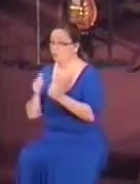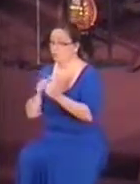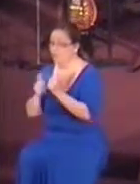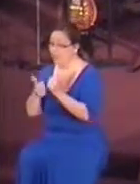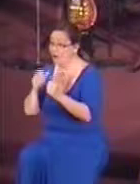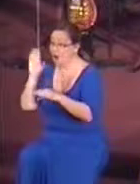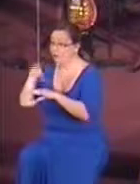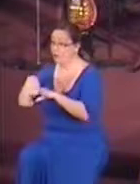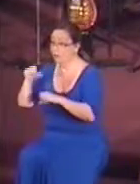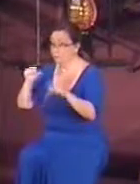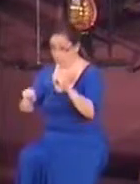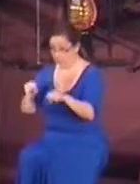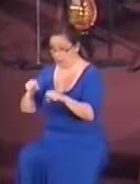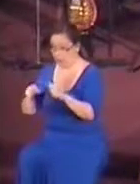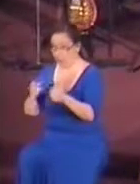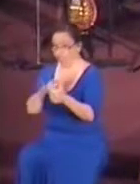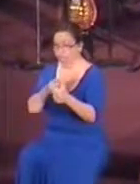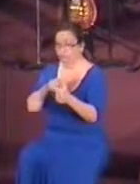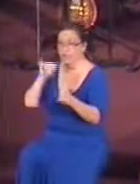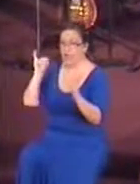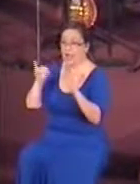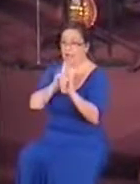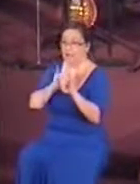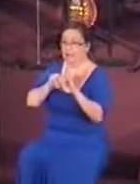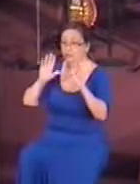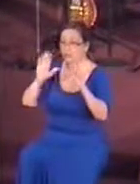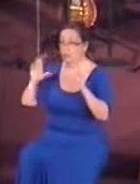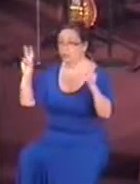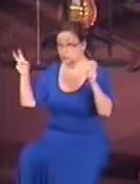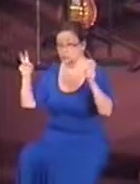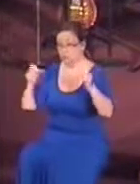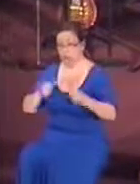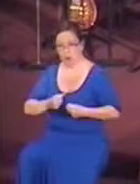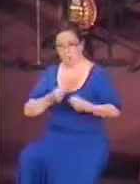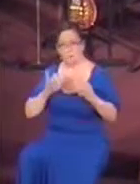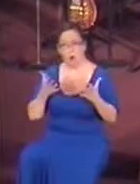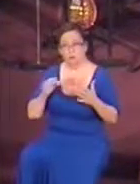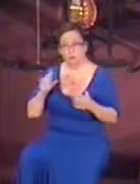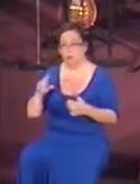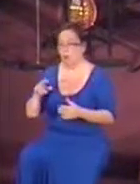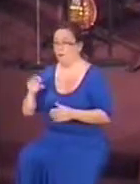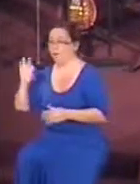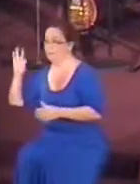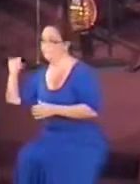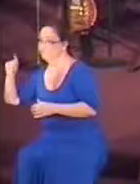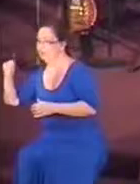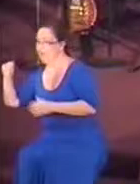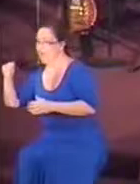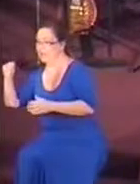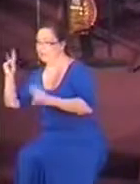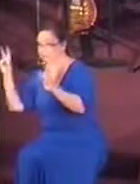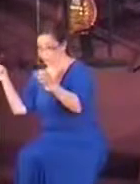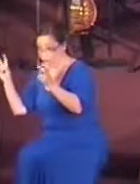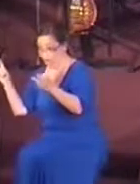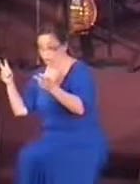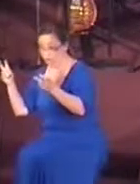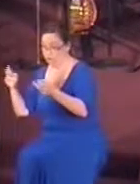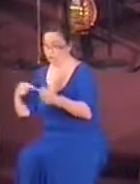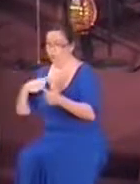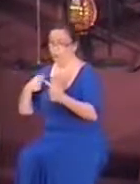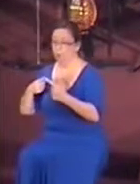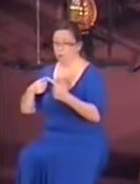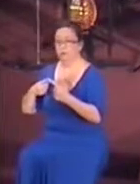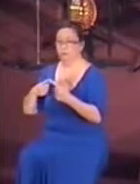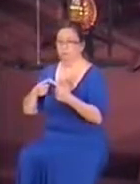doubt. First of all, identify the issue. Is it an emotional issue or is it a factual issue? Once you can